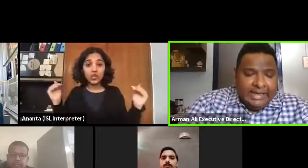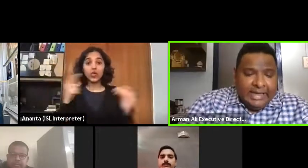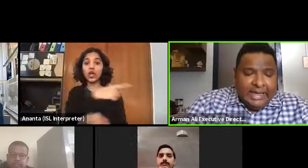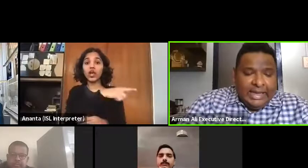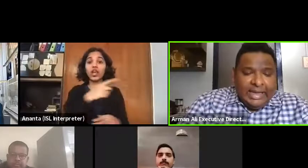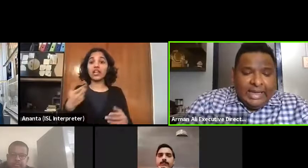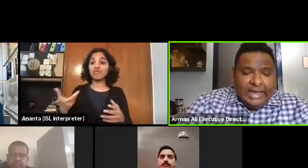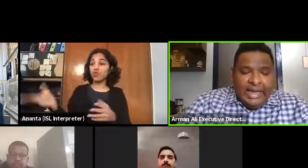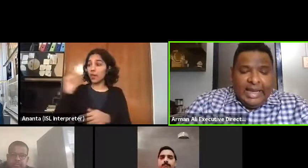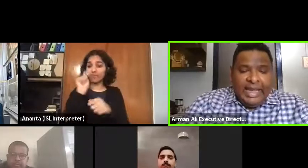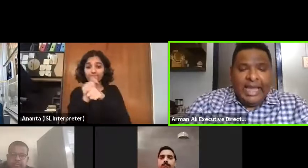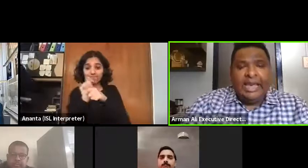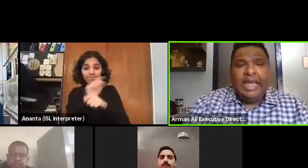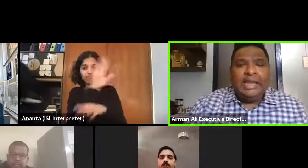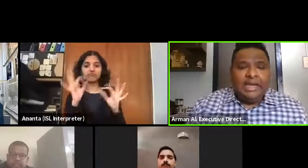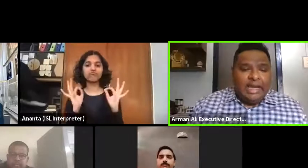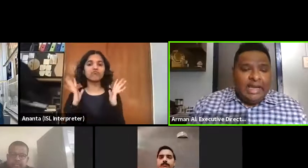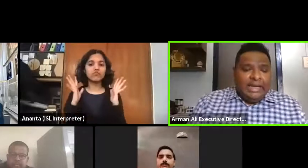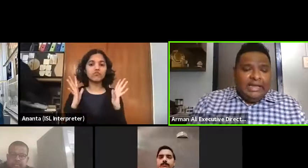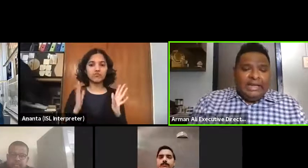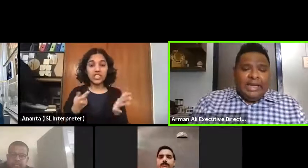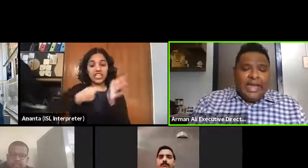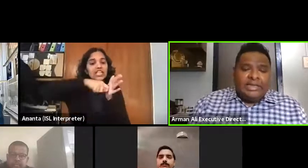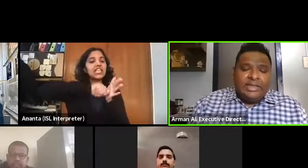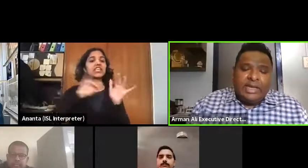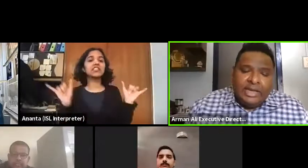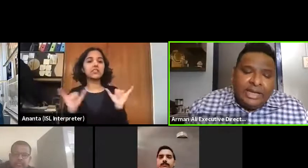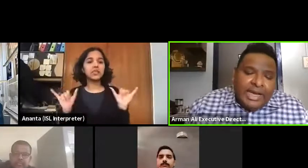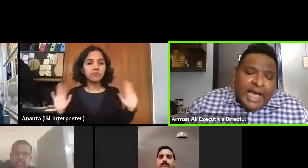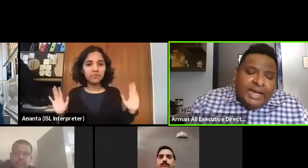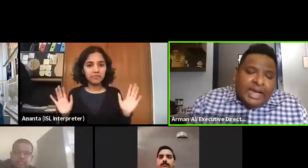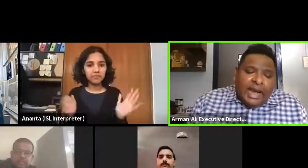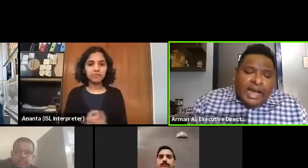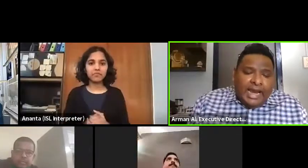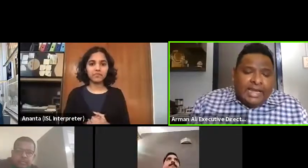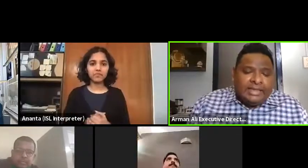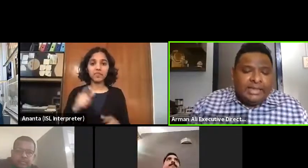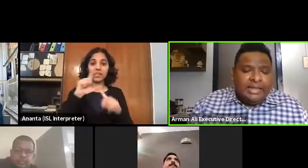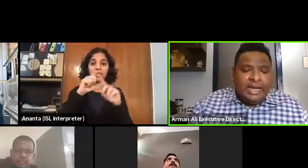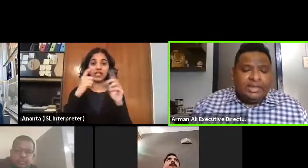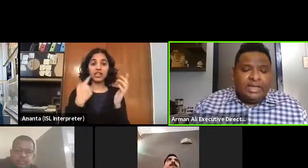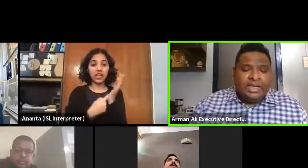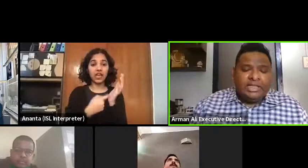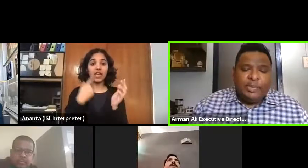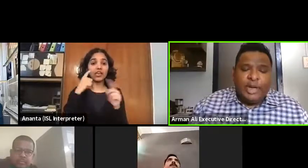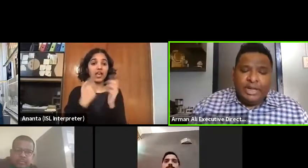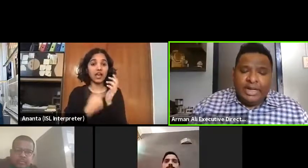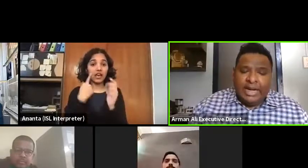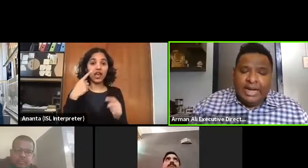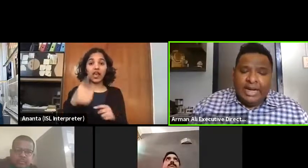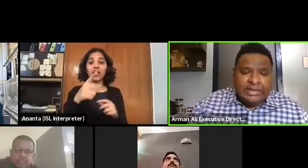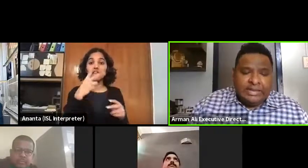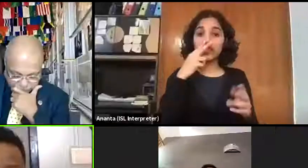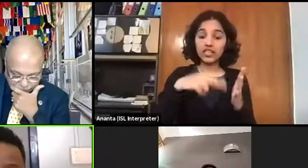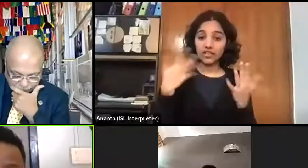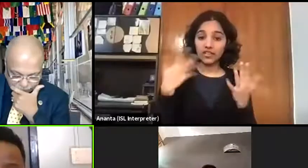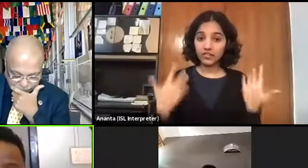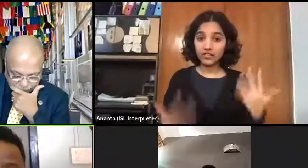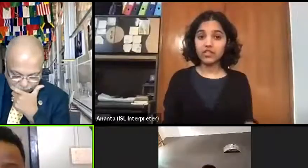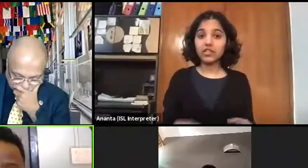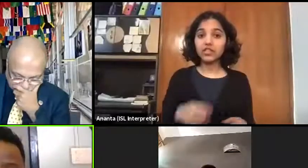key. And the DI-DRR guidelines in the National Disaster Management